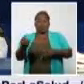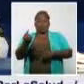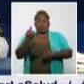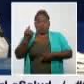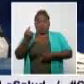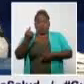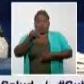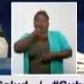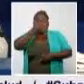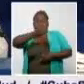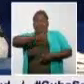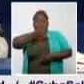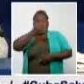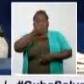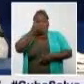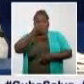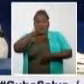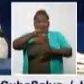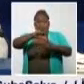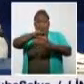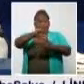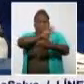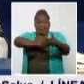In the region of the Americas,